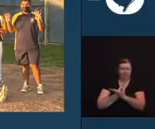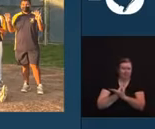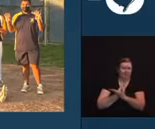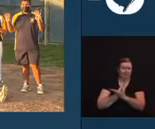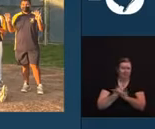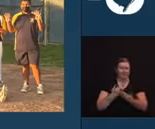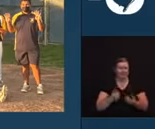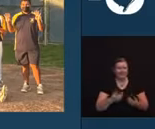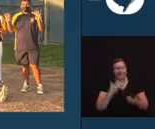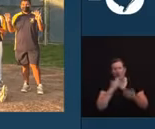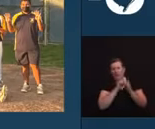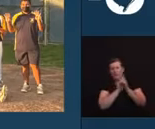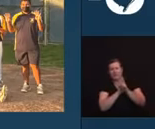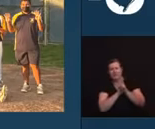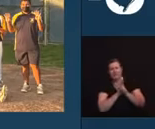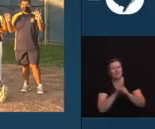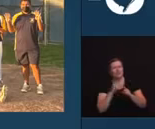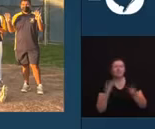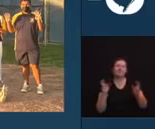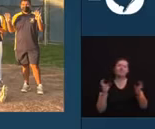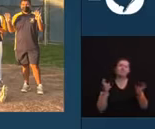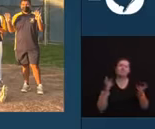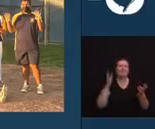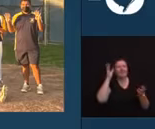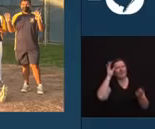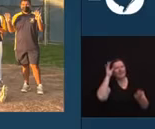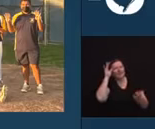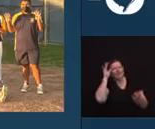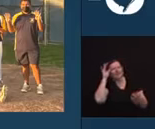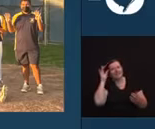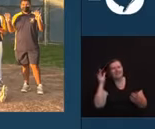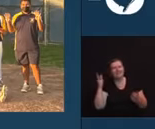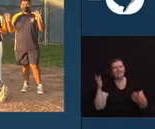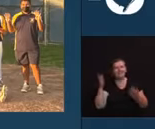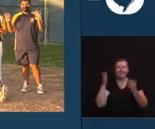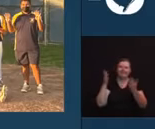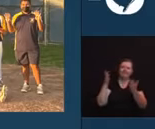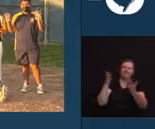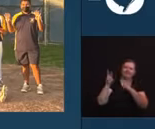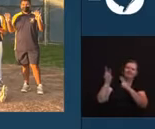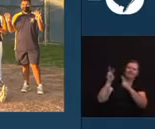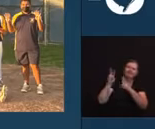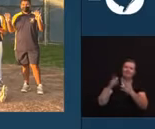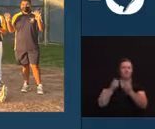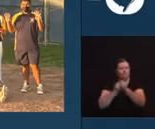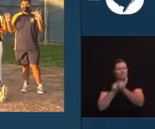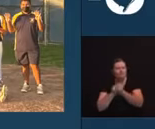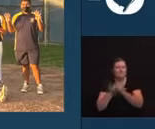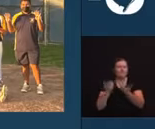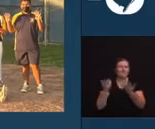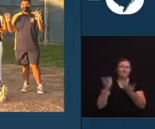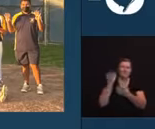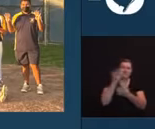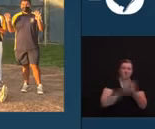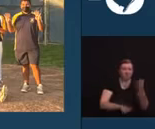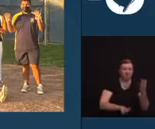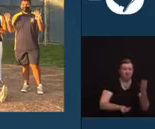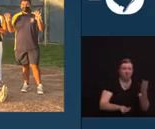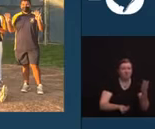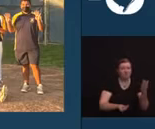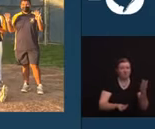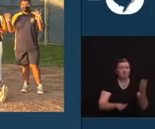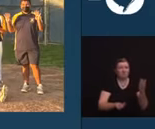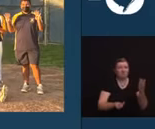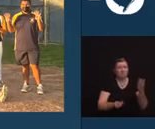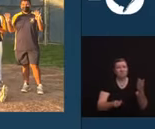passed his love of baseball on to hundreds of young players over the years. After his tragic passing, the Stallions made the